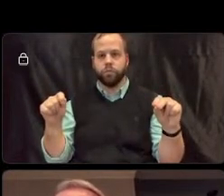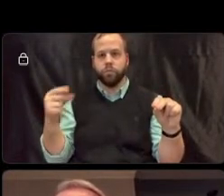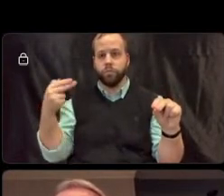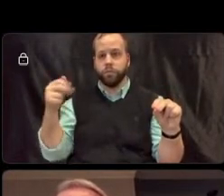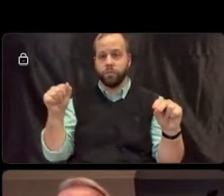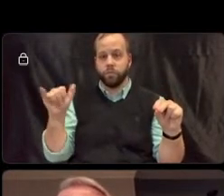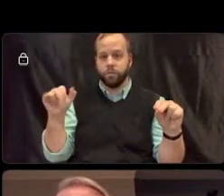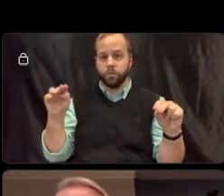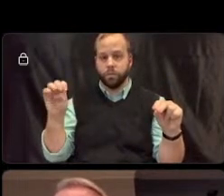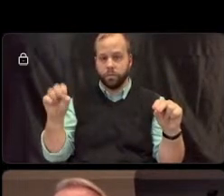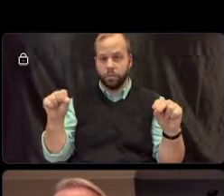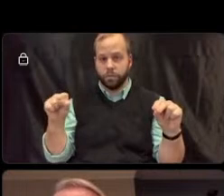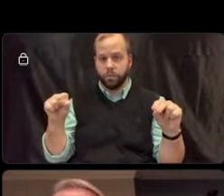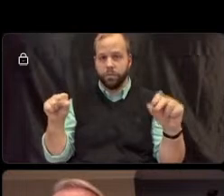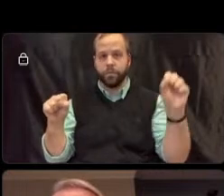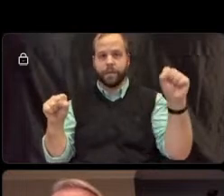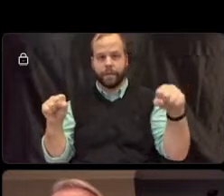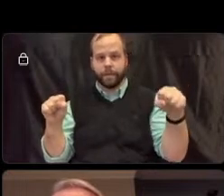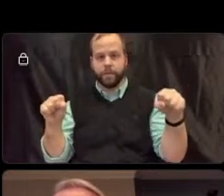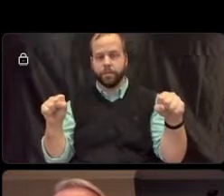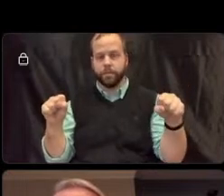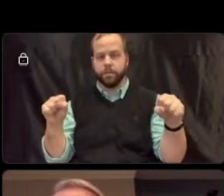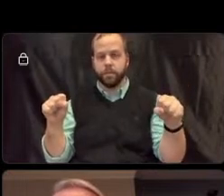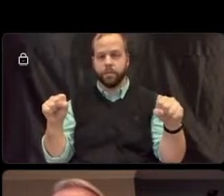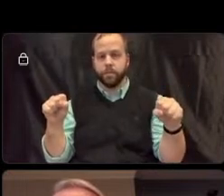Haynes? Yes.